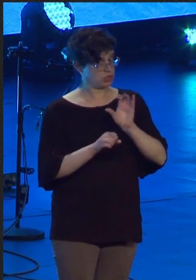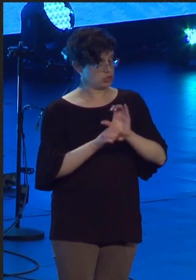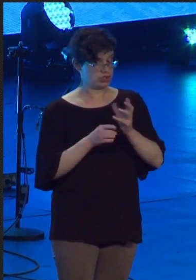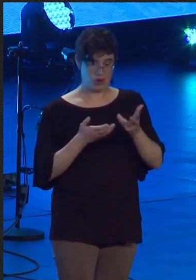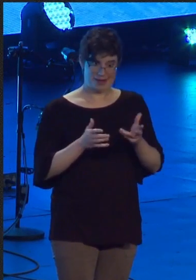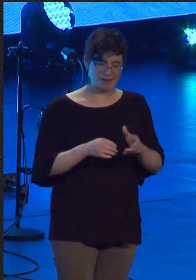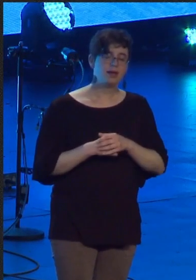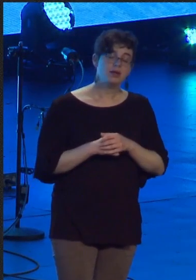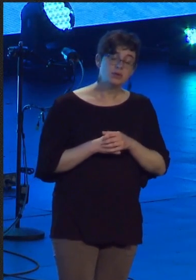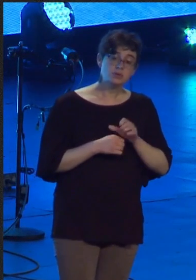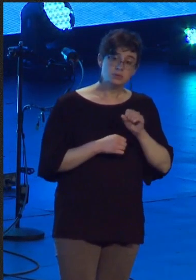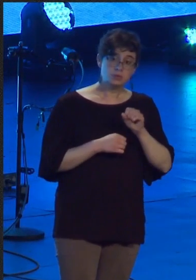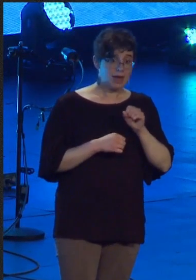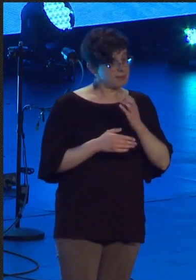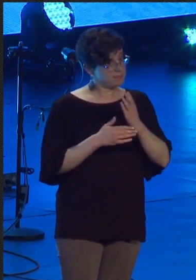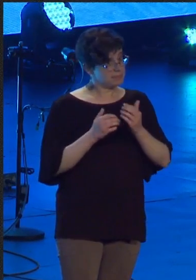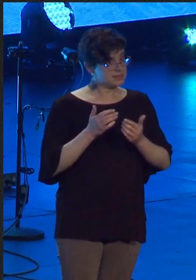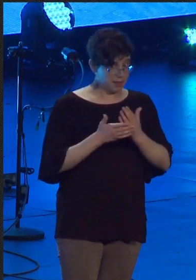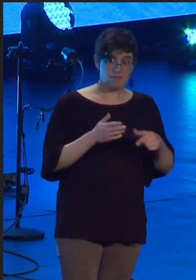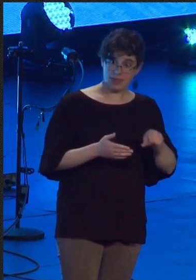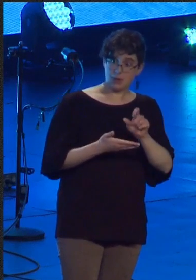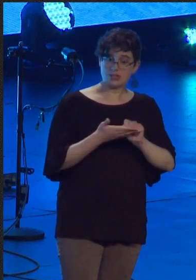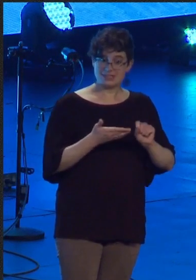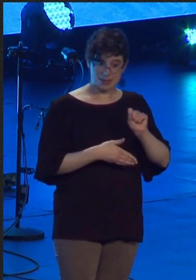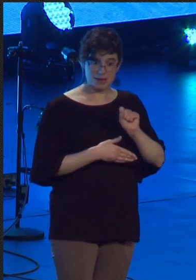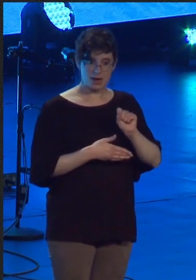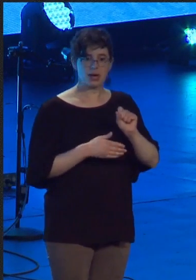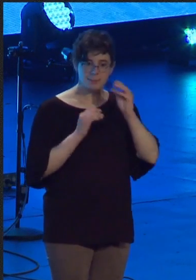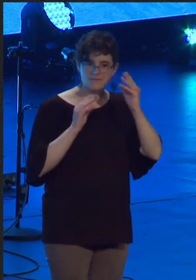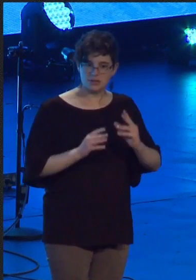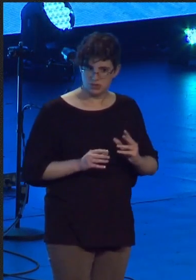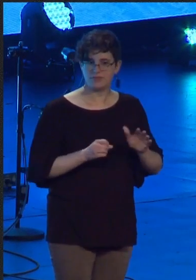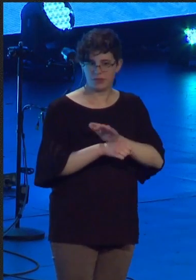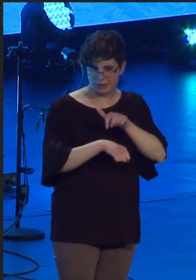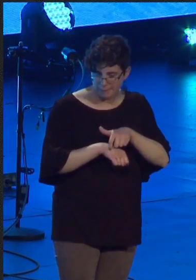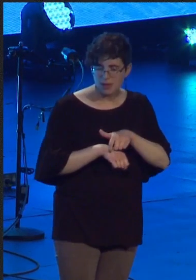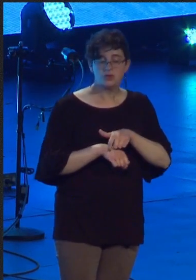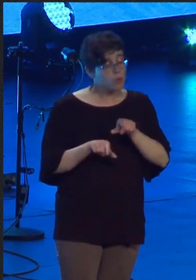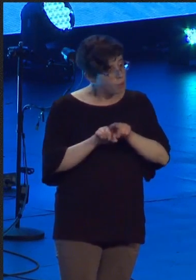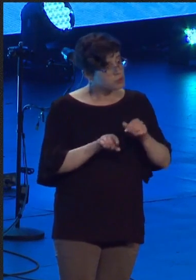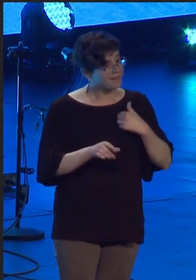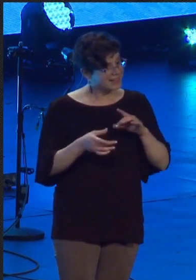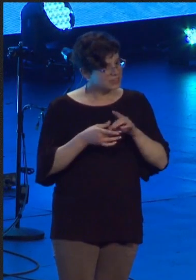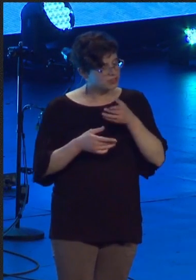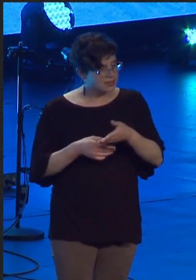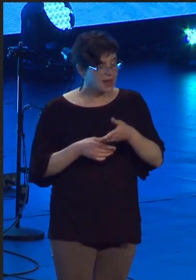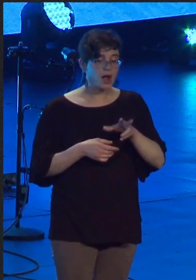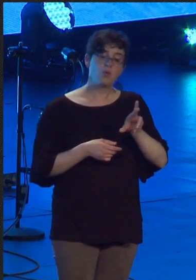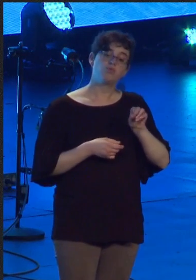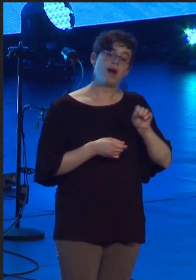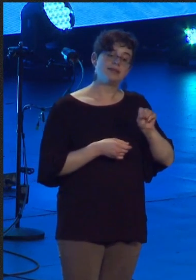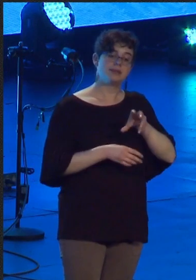the seminary professors that are full-time need to be Converge members. And there's just all sorts of connections. Ross serves on the